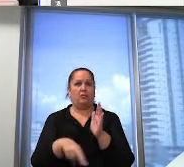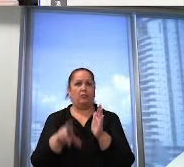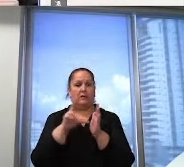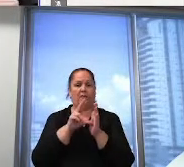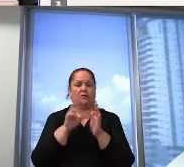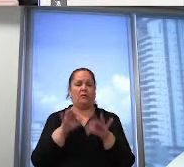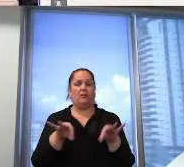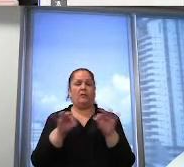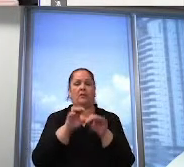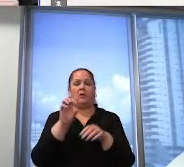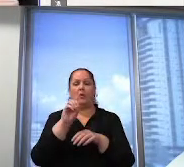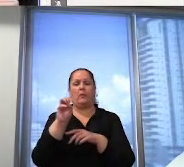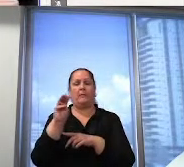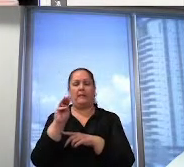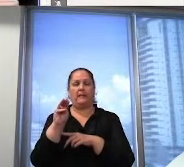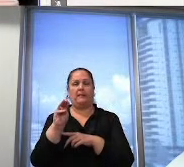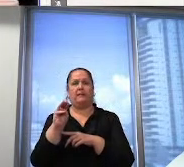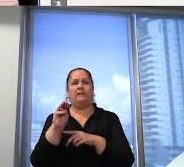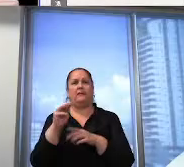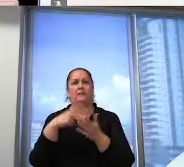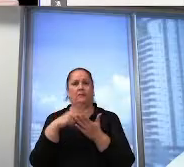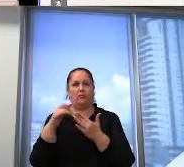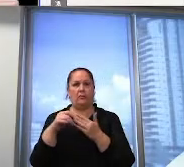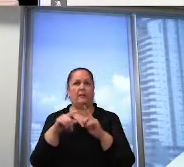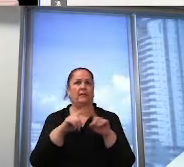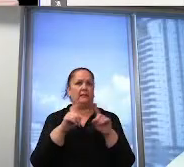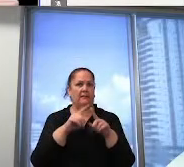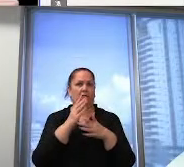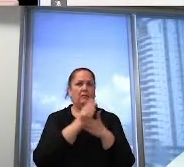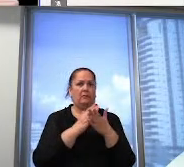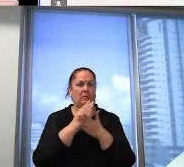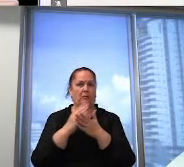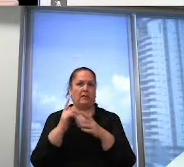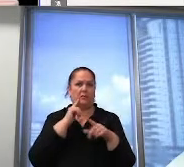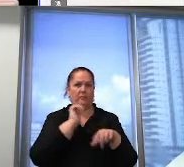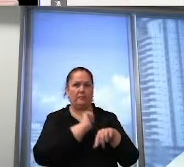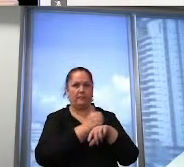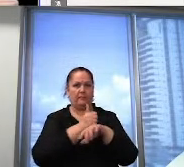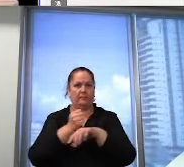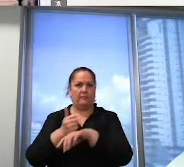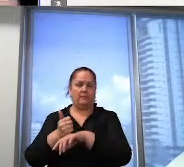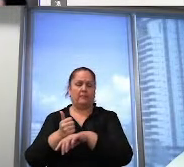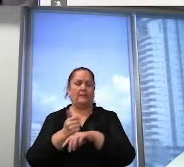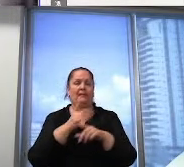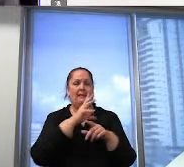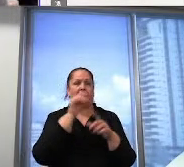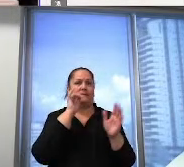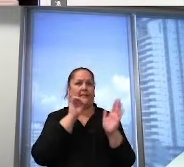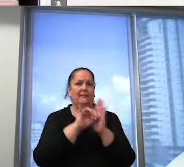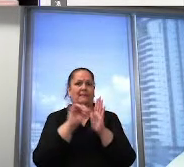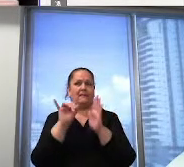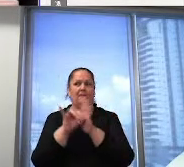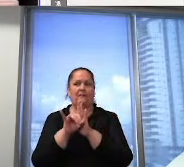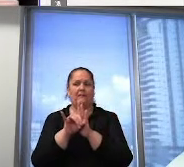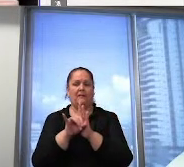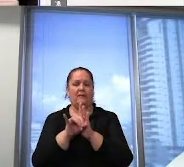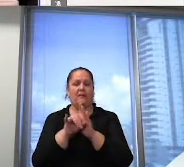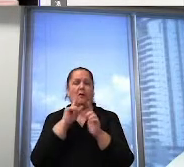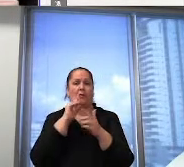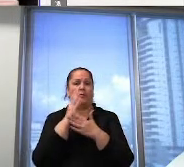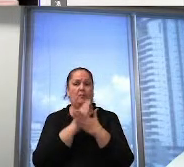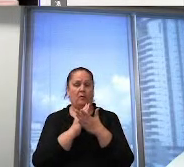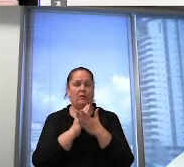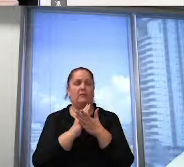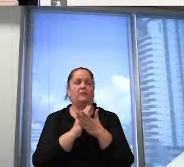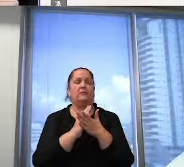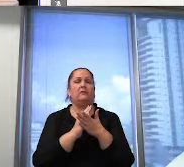reviewed key O&M initiatives that are in various stages of implementation and identified those